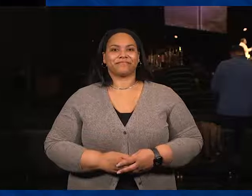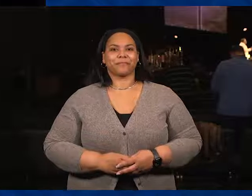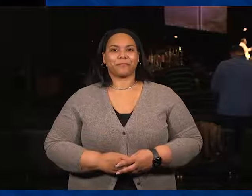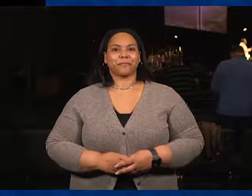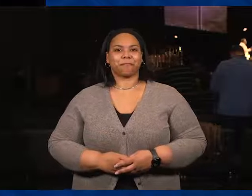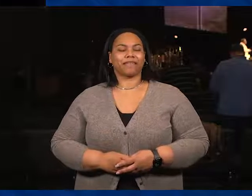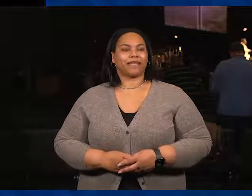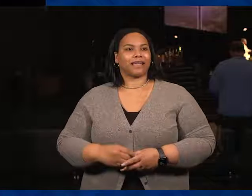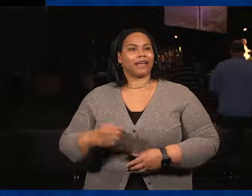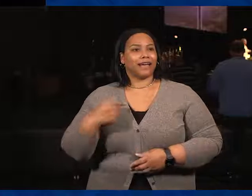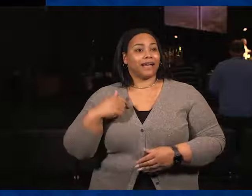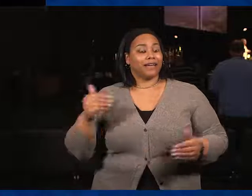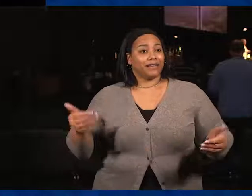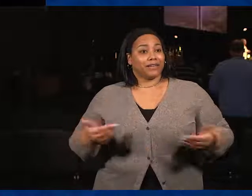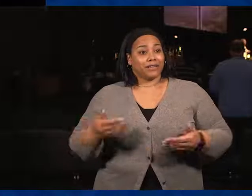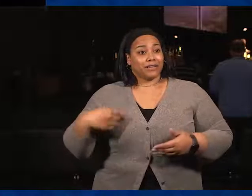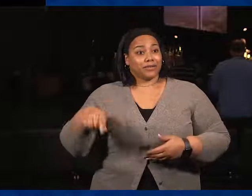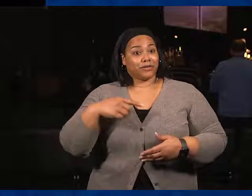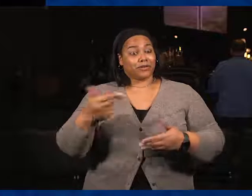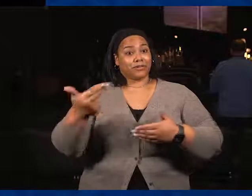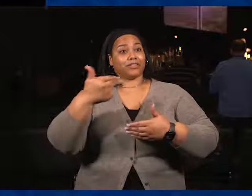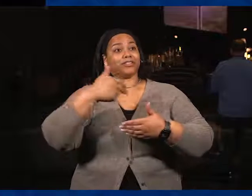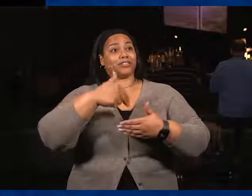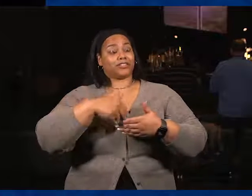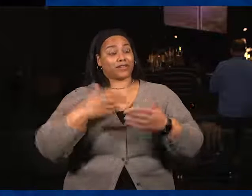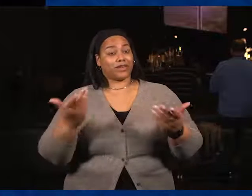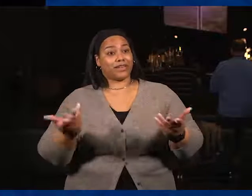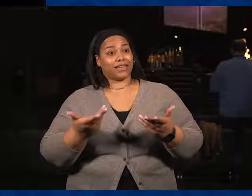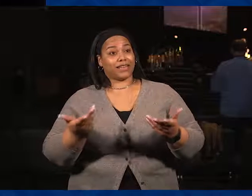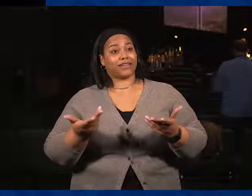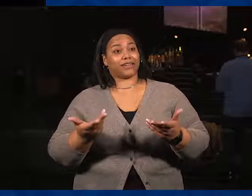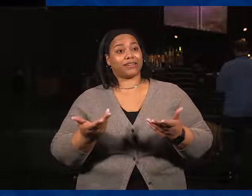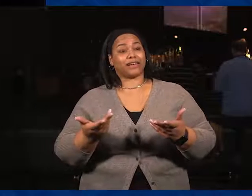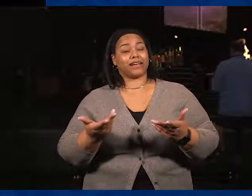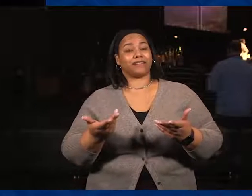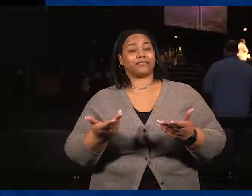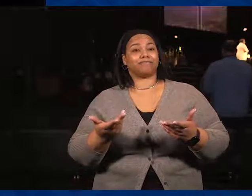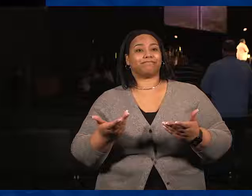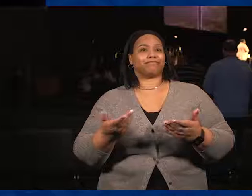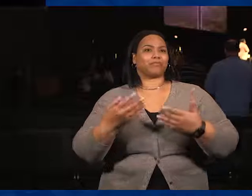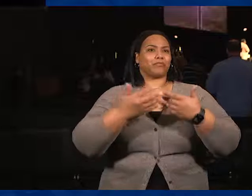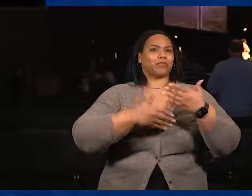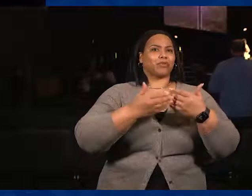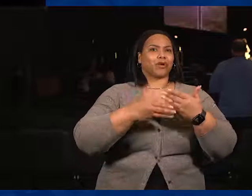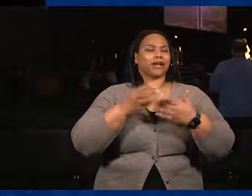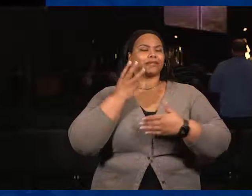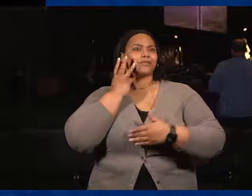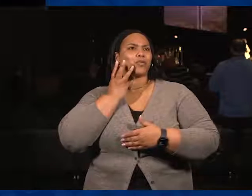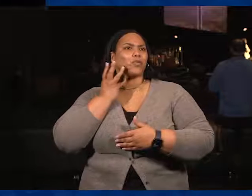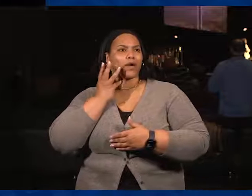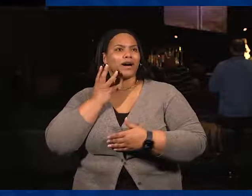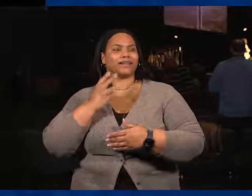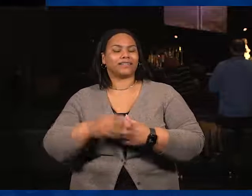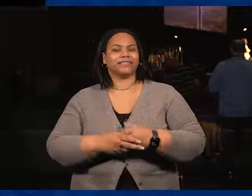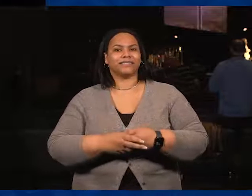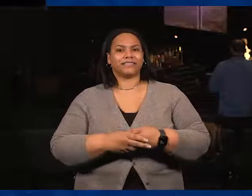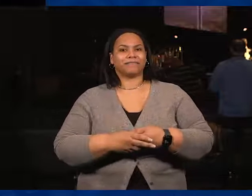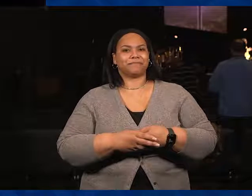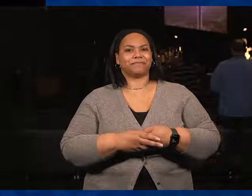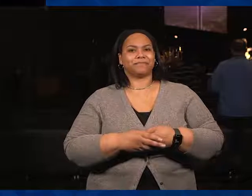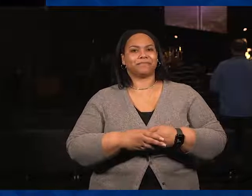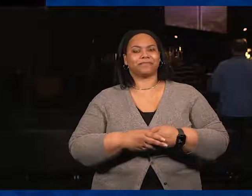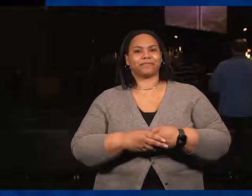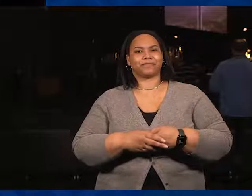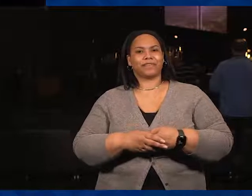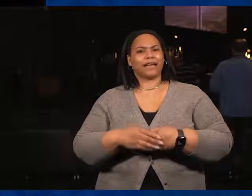I invite you all to join us here at this communion table. I like it